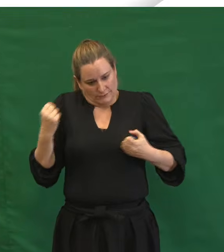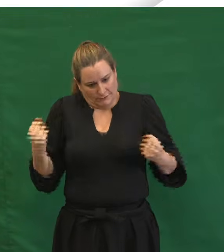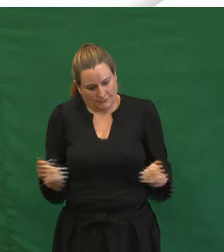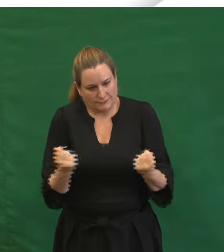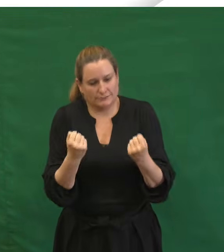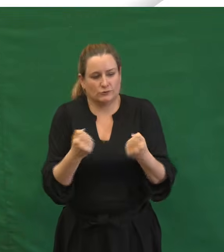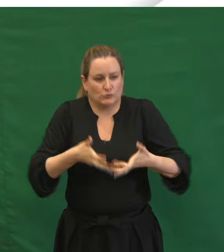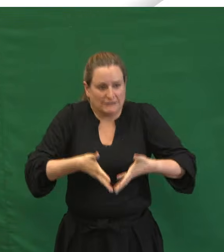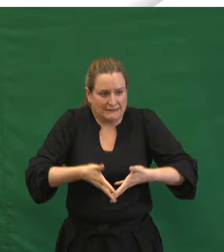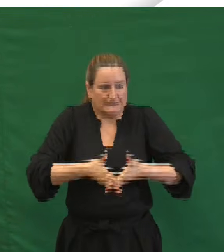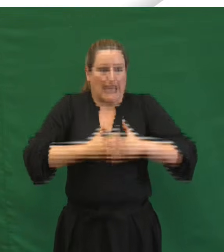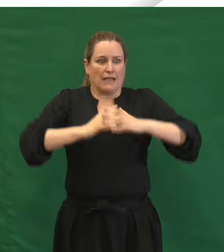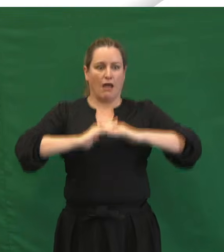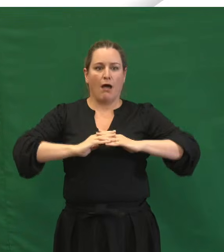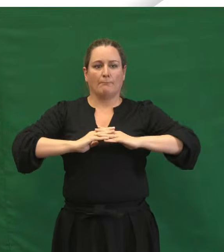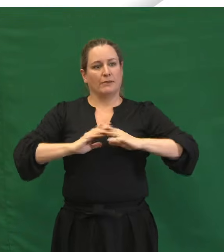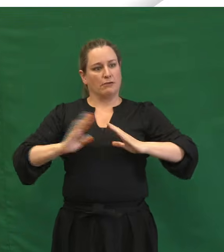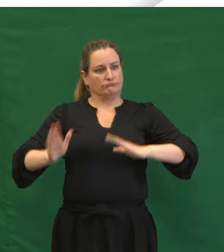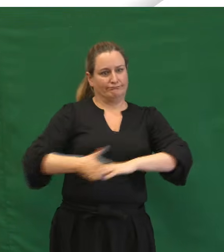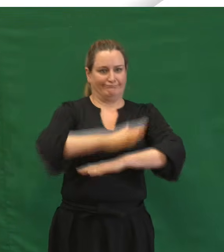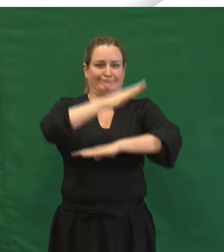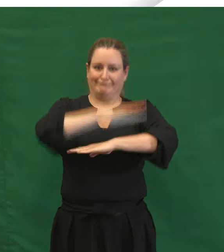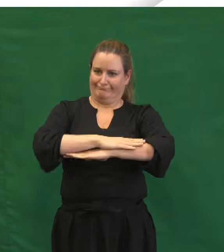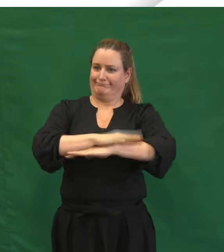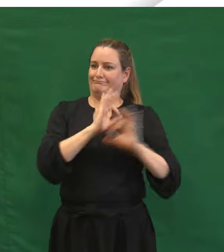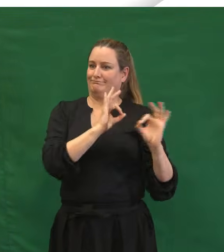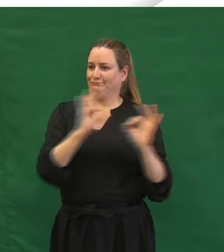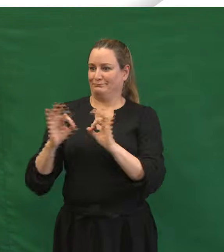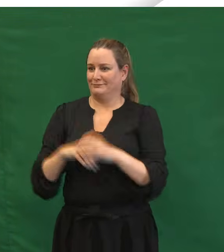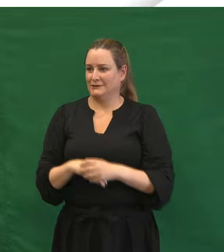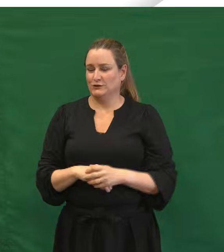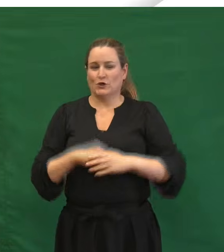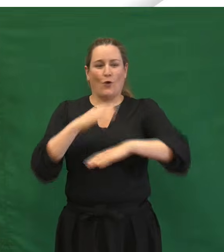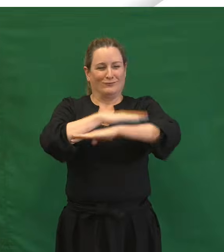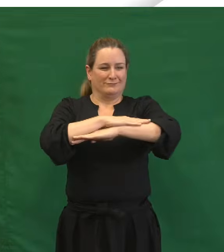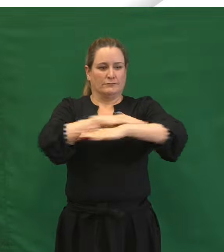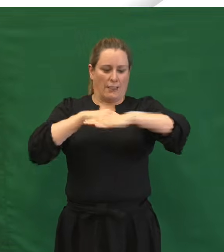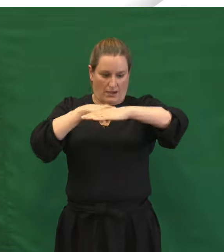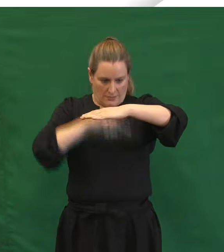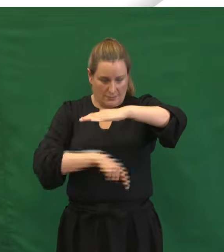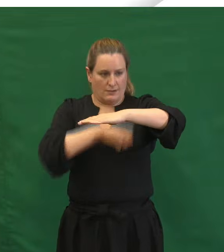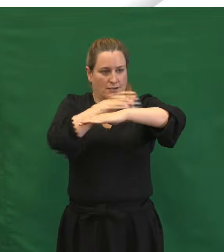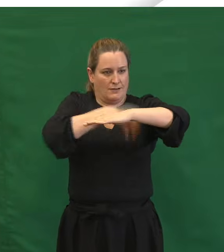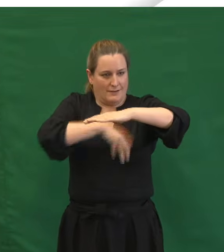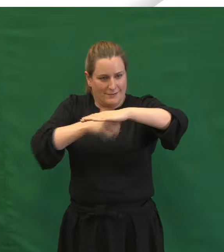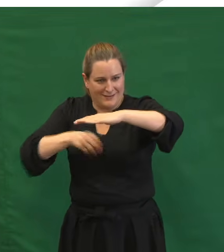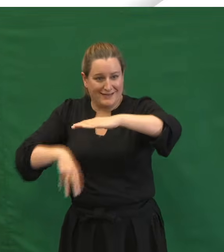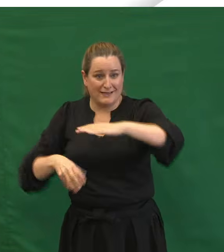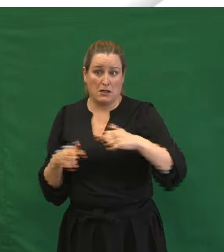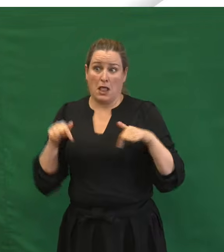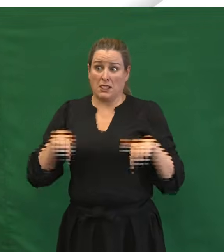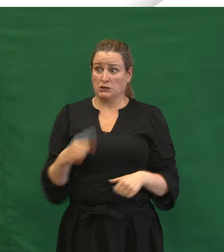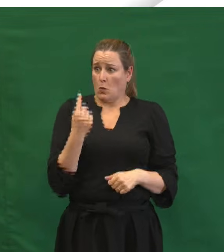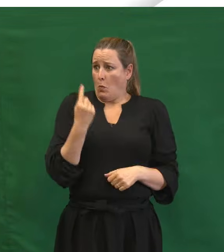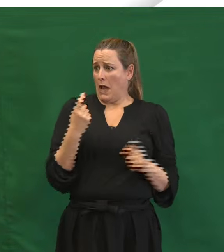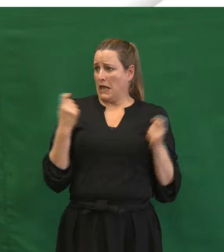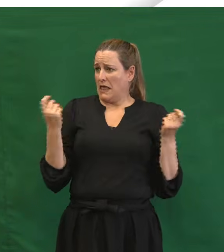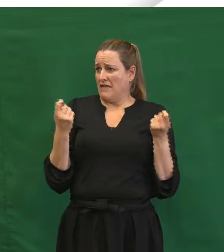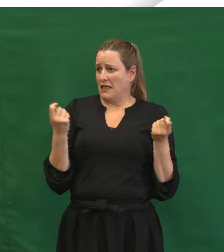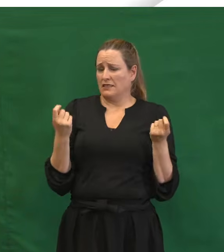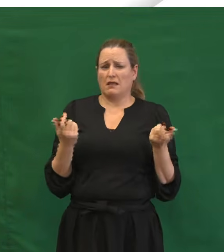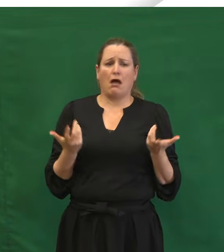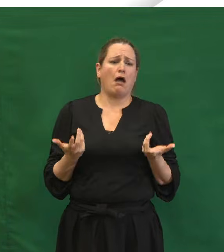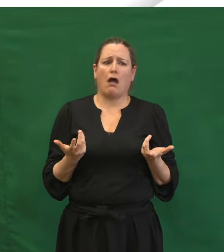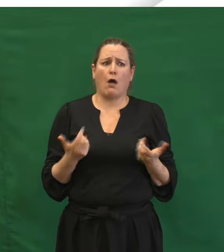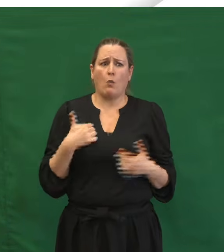infrastructure. So for that, we will, I think, have some more dissemination events, as there was also calls to have more than one event like this, to also